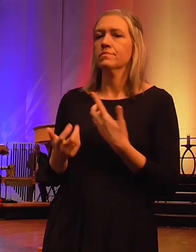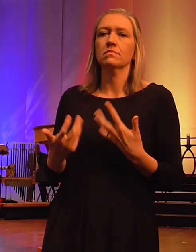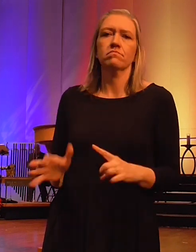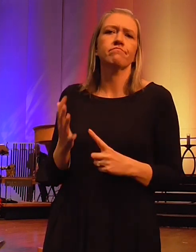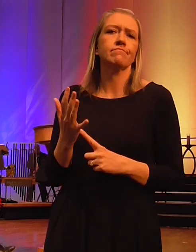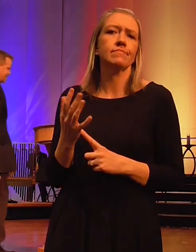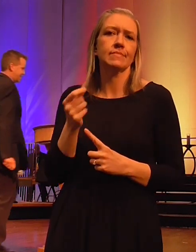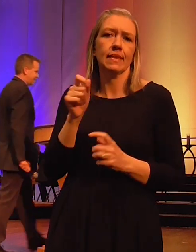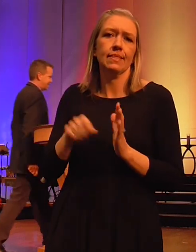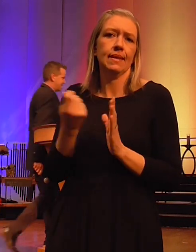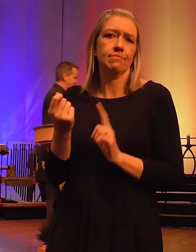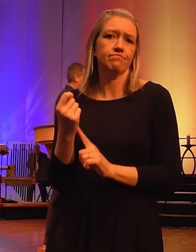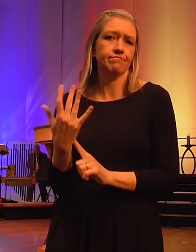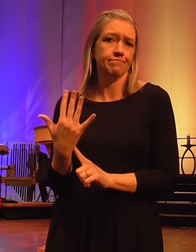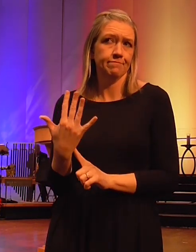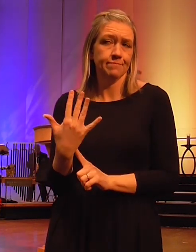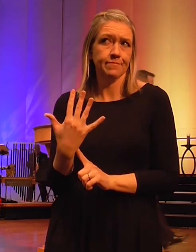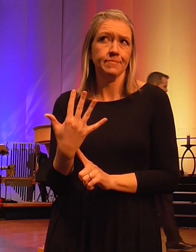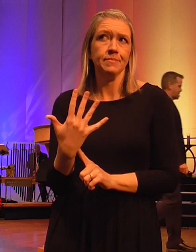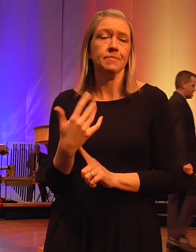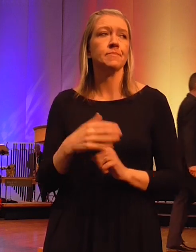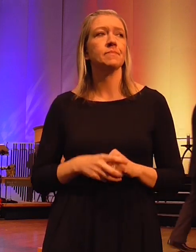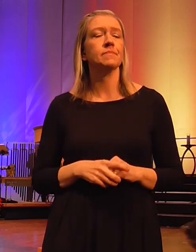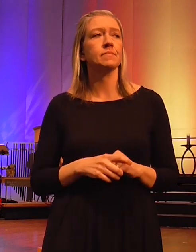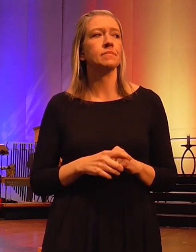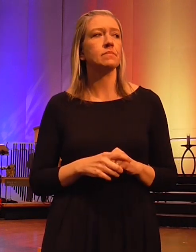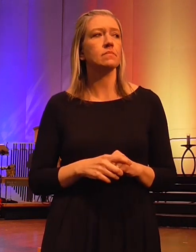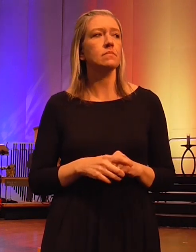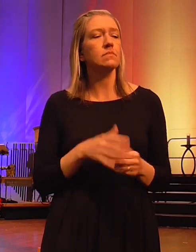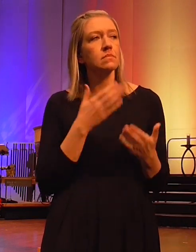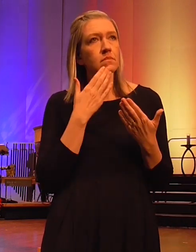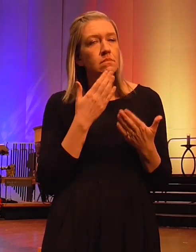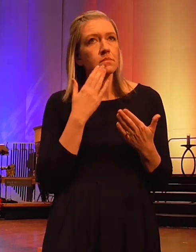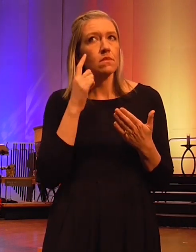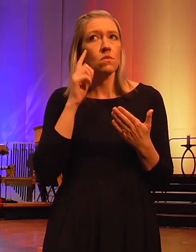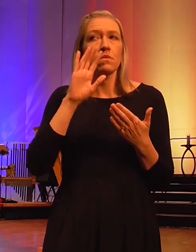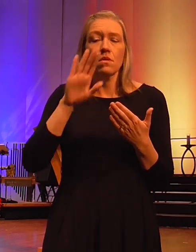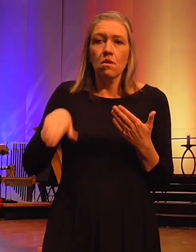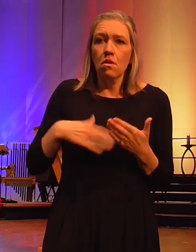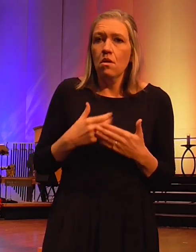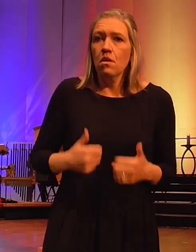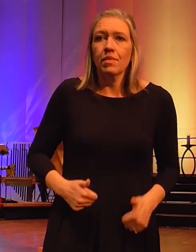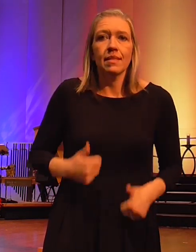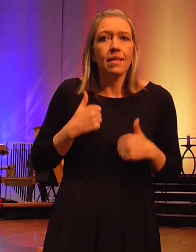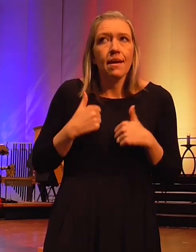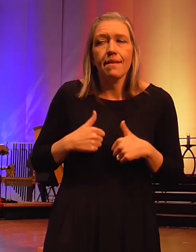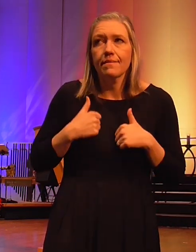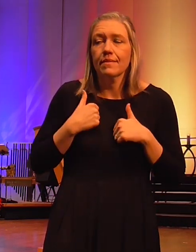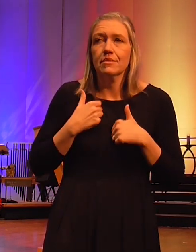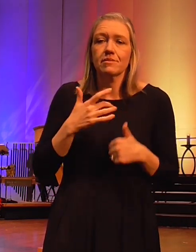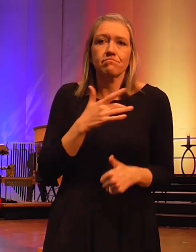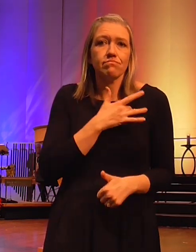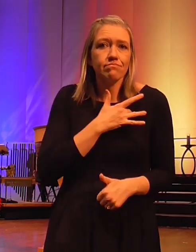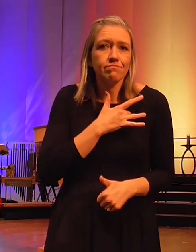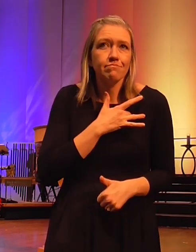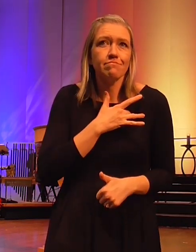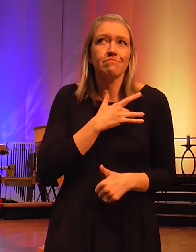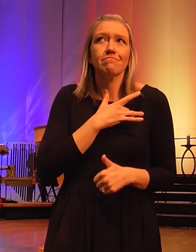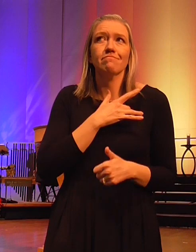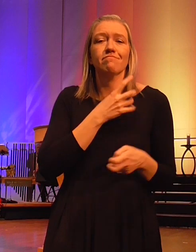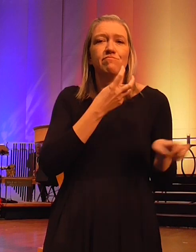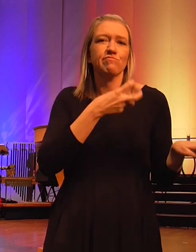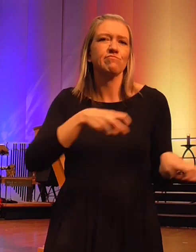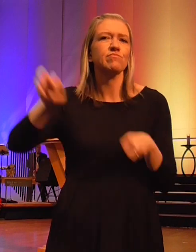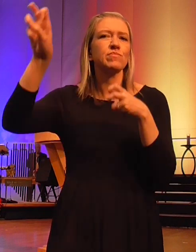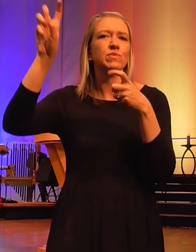lit, and I give thanks for all the lives that have touched us and have transcended into